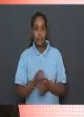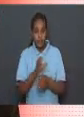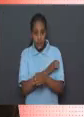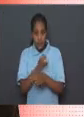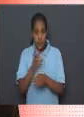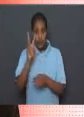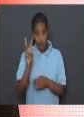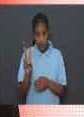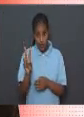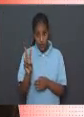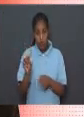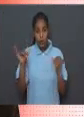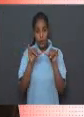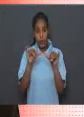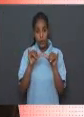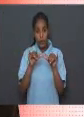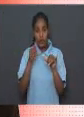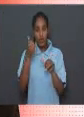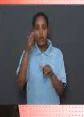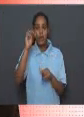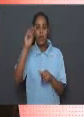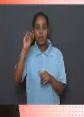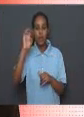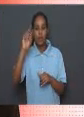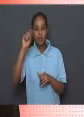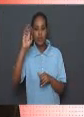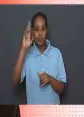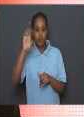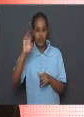cell voltage, as measured by the ammeter, is